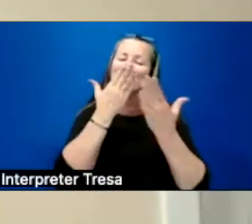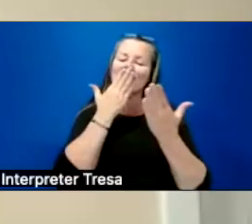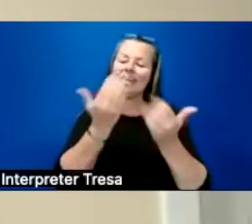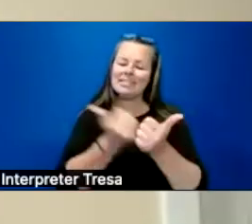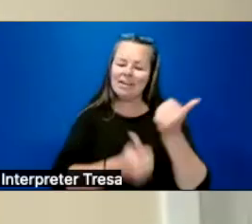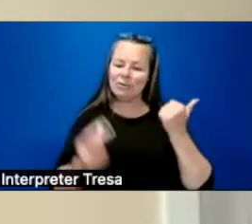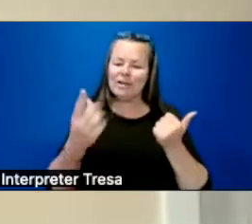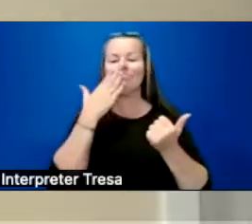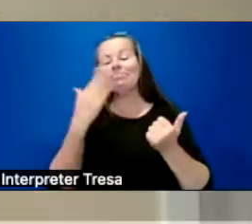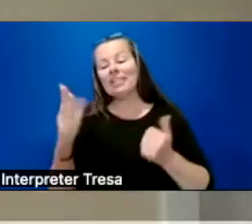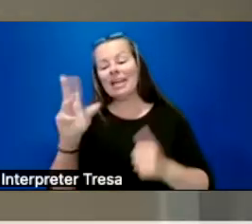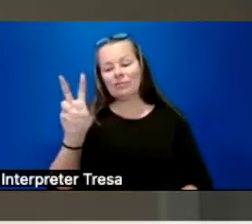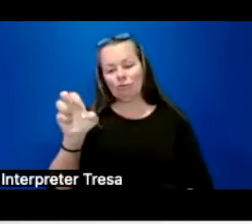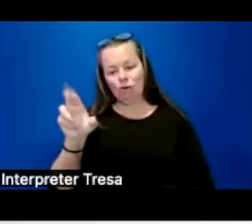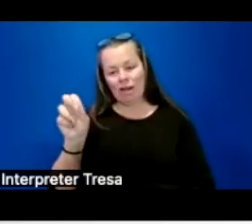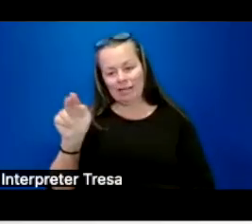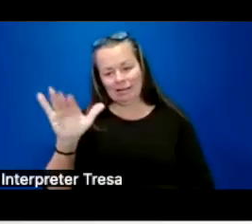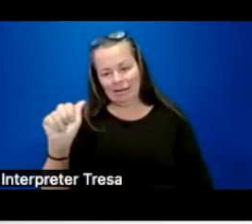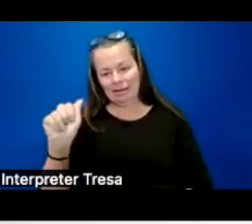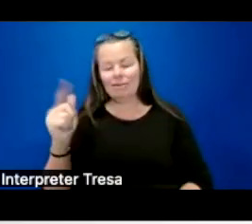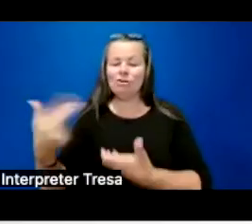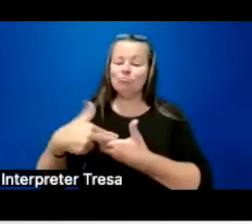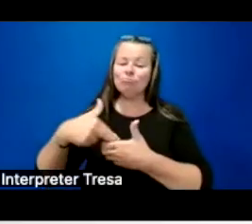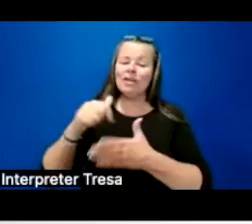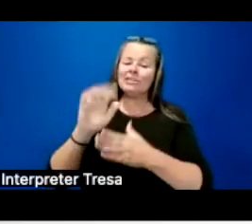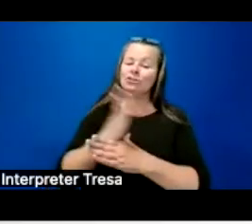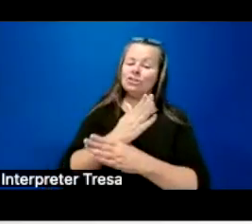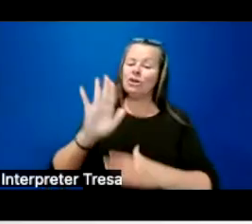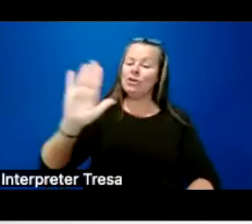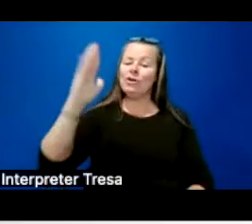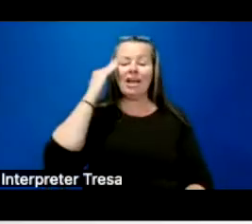Again, thanks Veronica for coming on and sharing your knowledge, and we'll